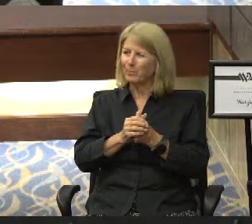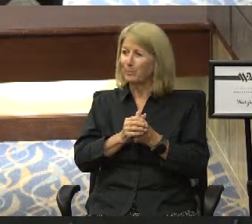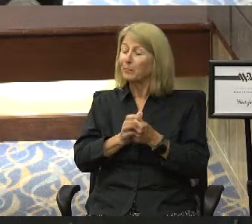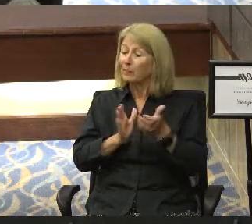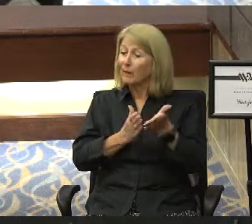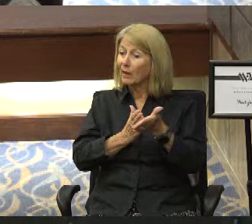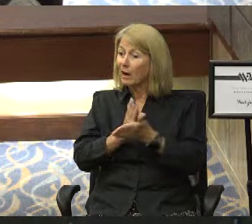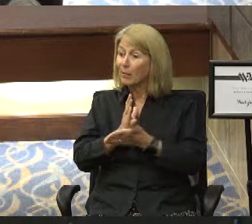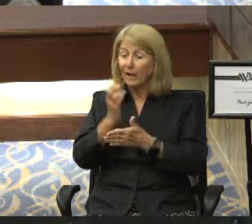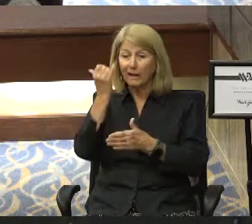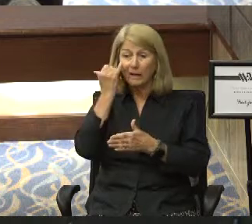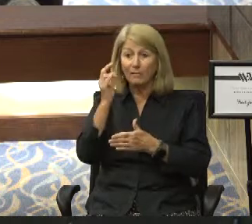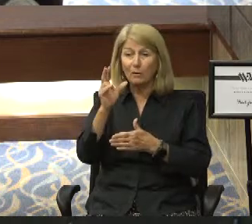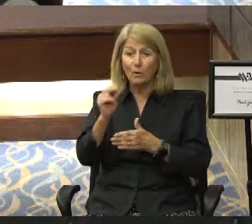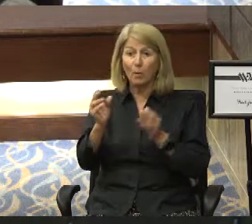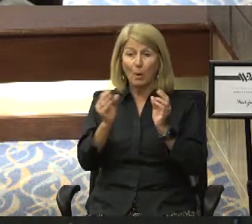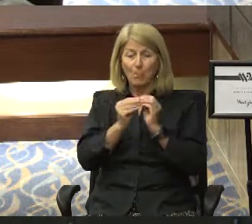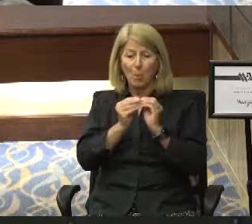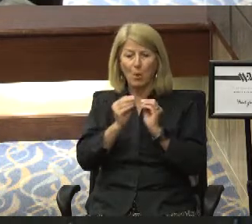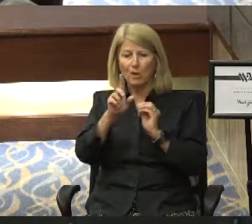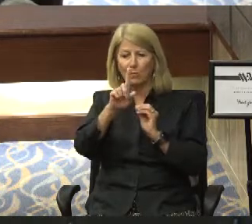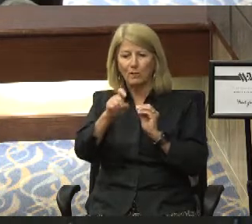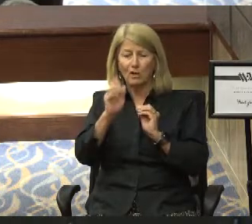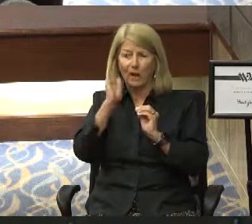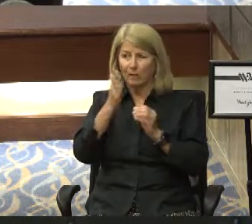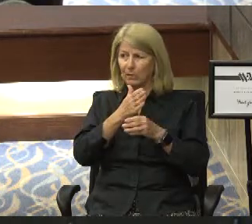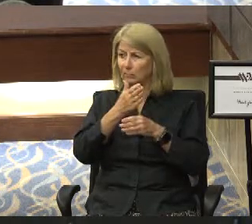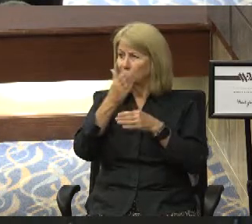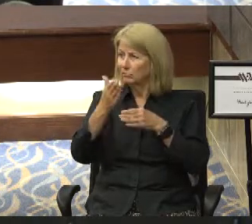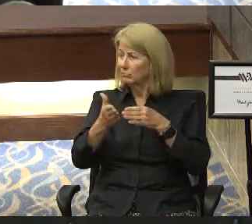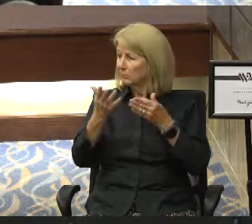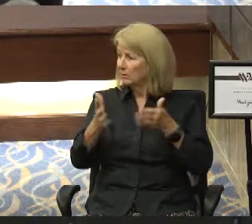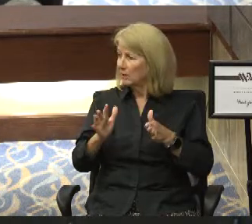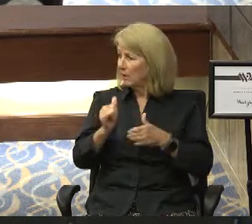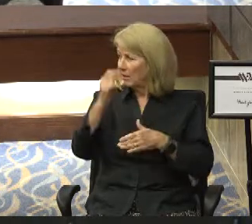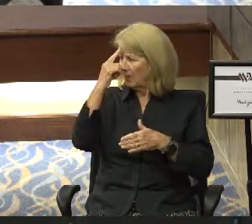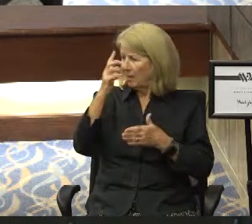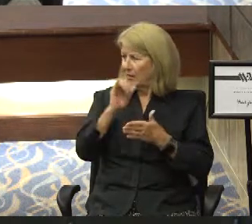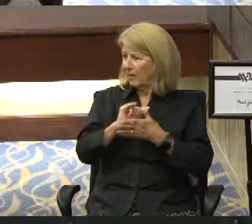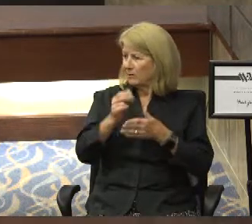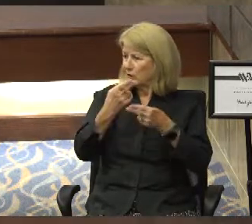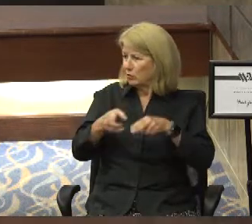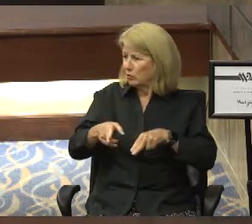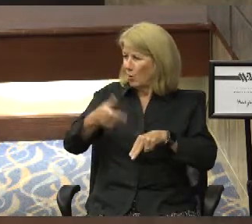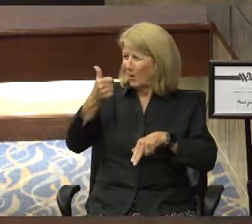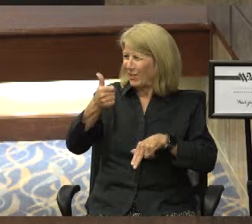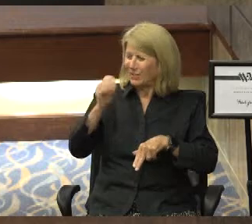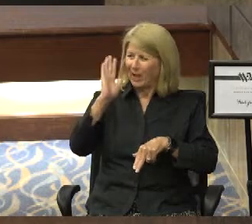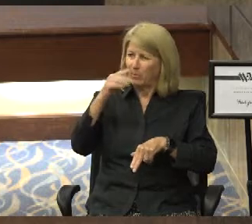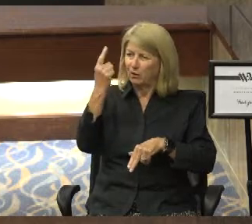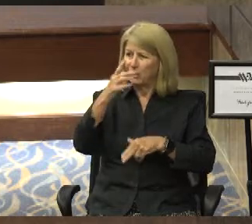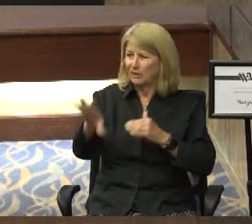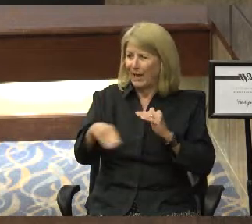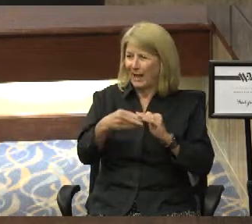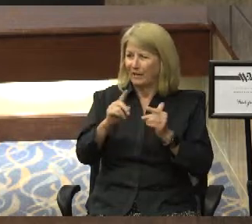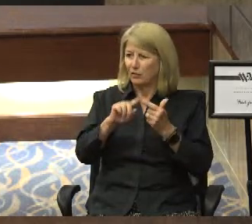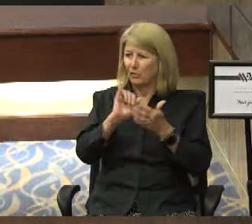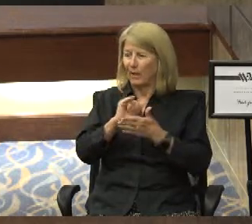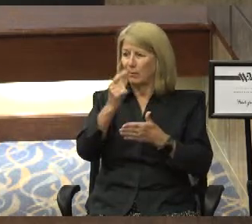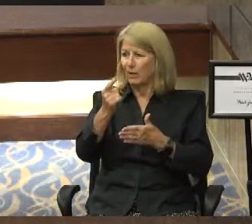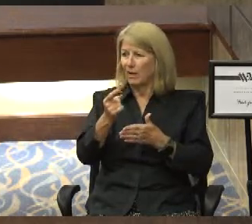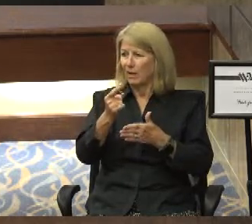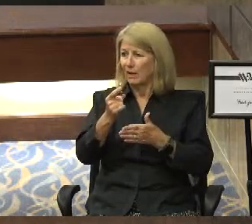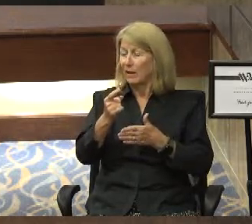All right, well, if there's no further questions, I'll conclude, I think that's the shortest report of Bradley, my tenure. I'll just add to the, on Oh, I tried. the